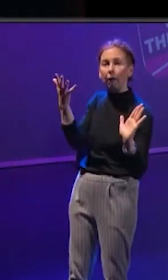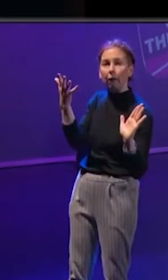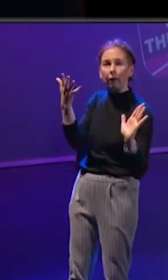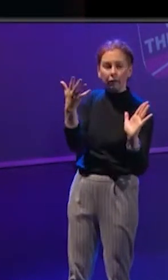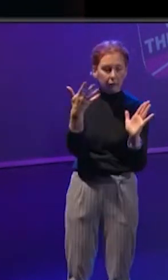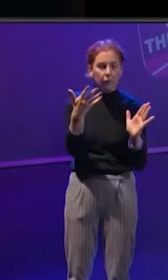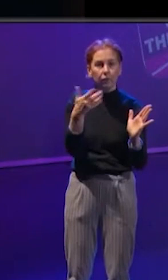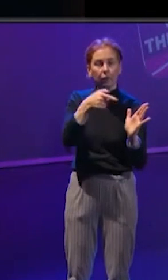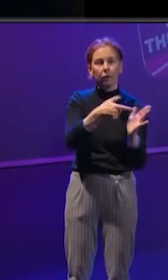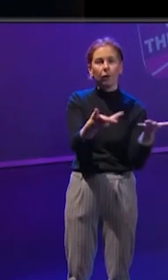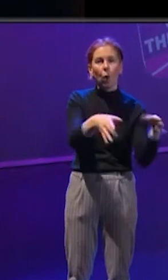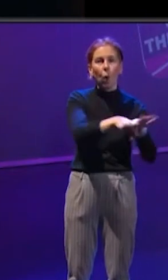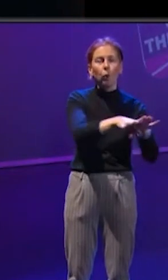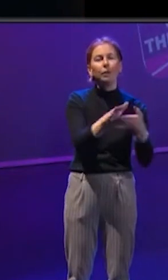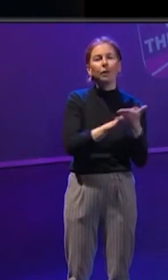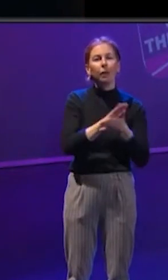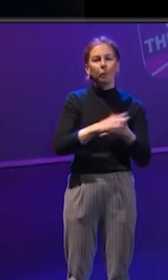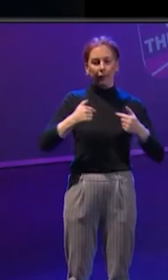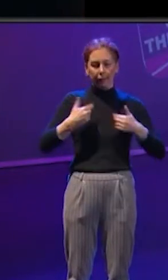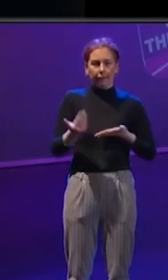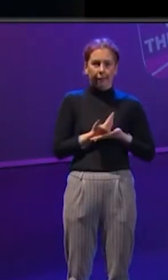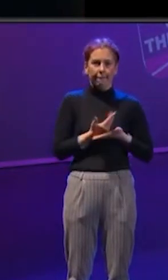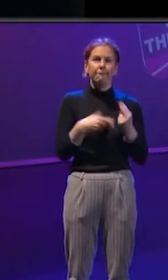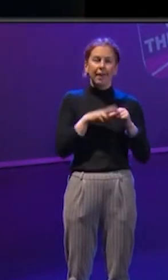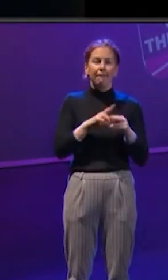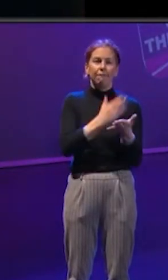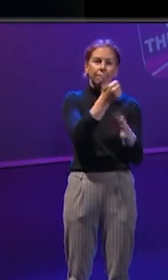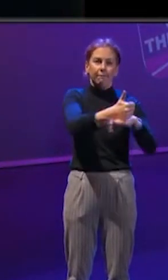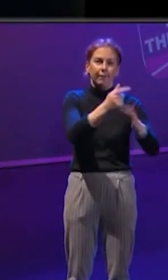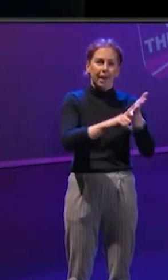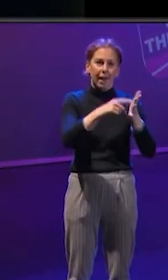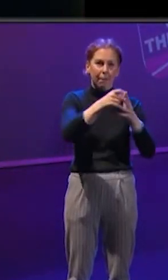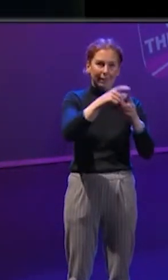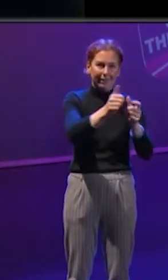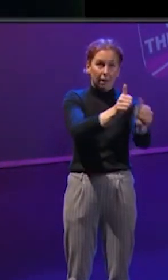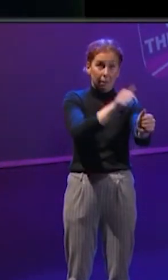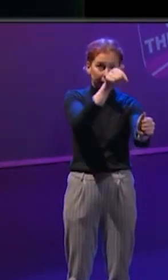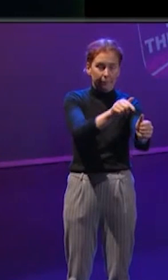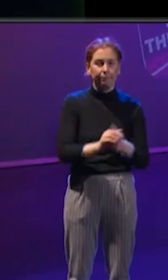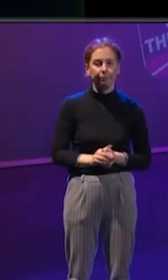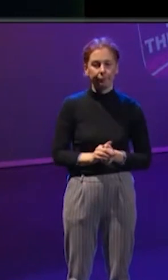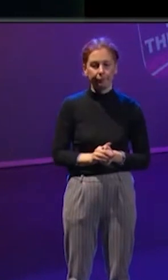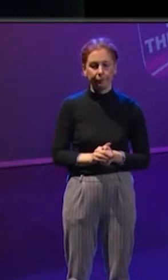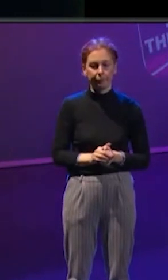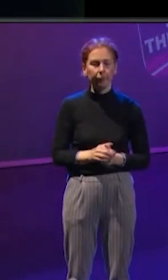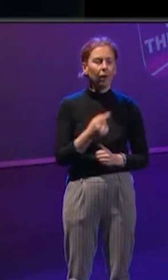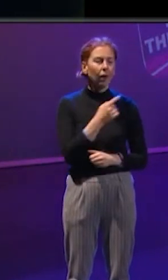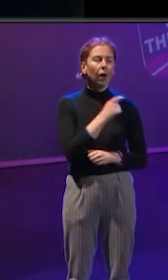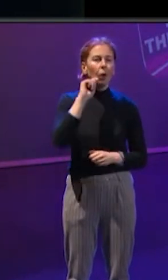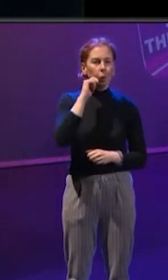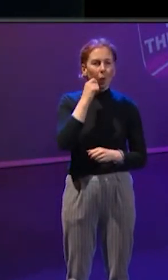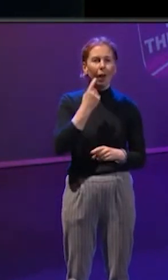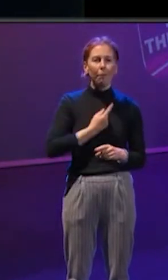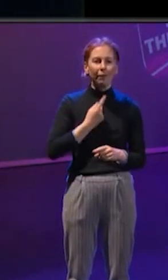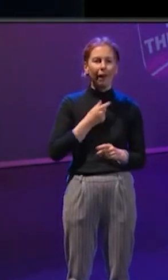with. Yeah, I suppose to add to that in the sort of commercial space, we pay ourselves